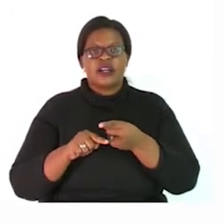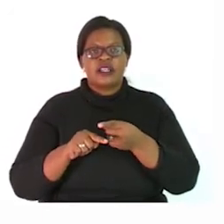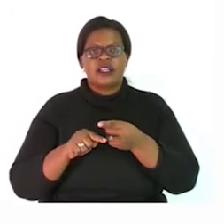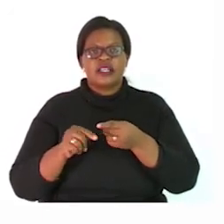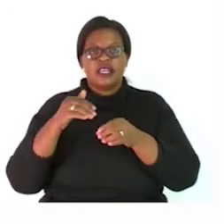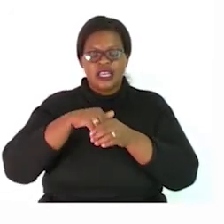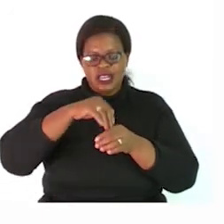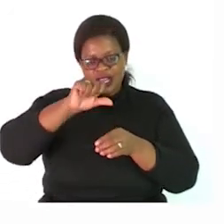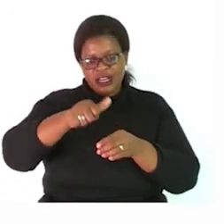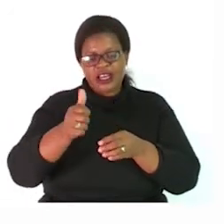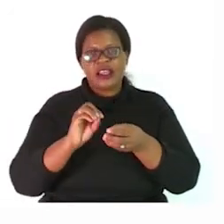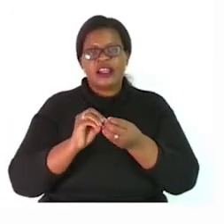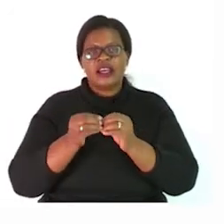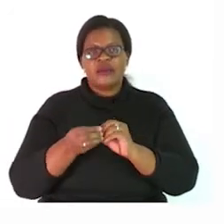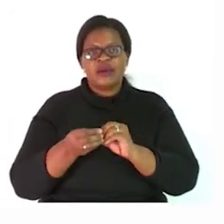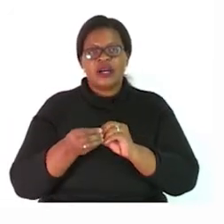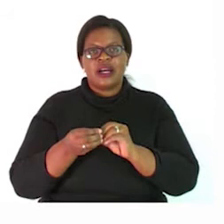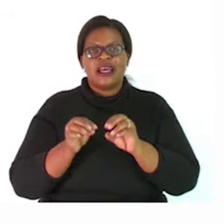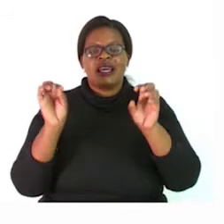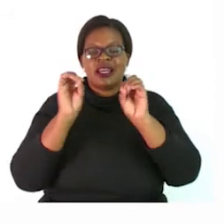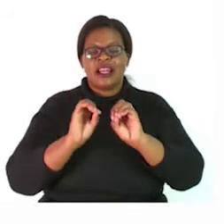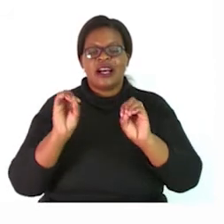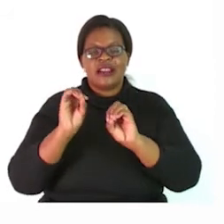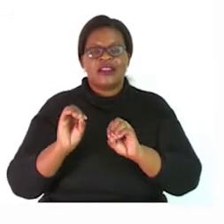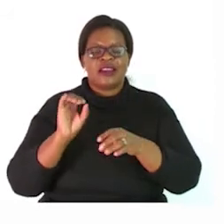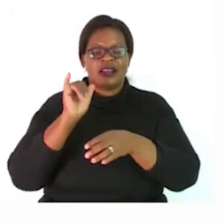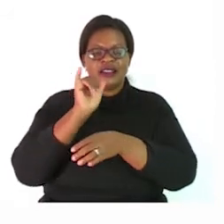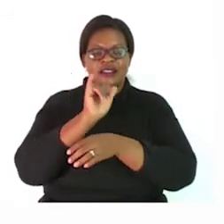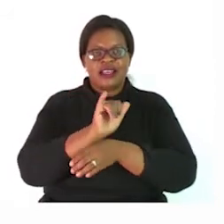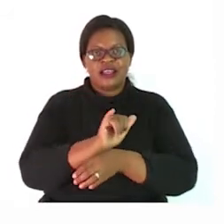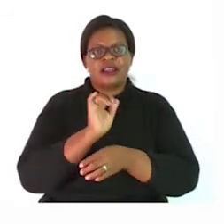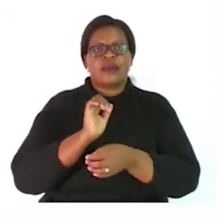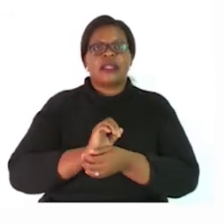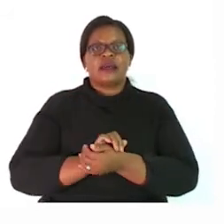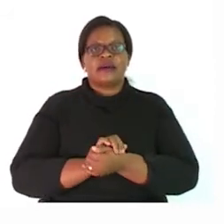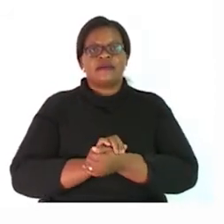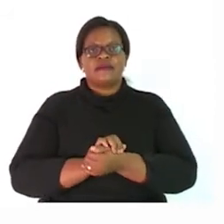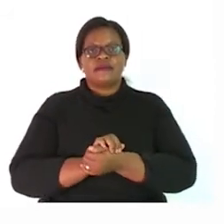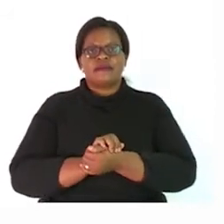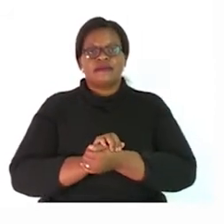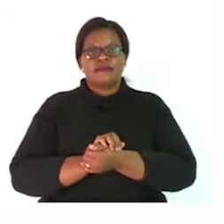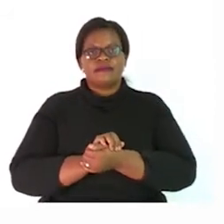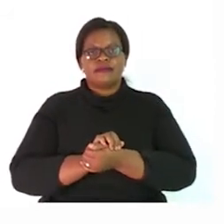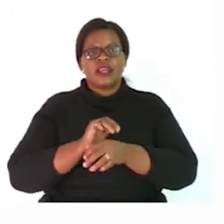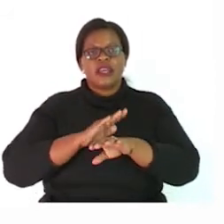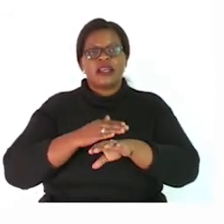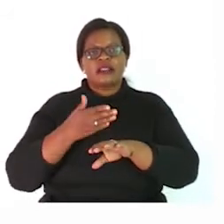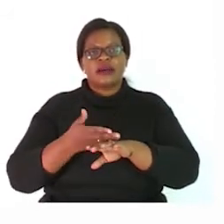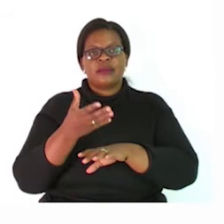into a number without leaving a remainder. Let's look at an